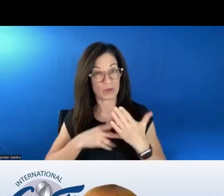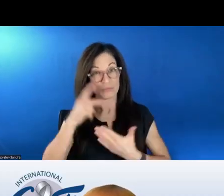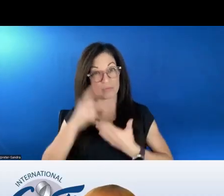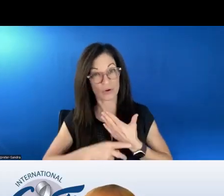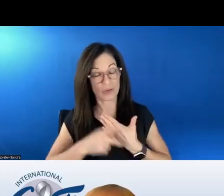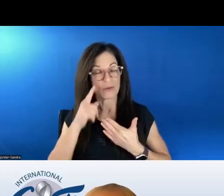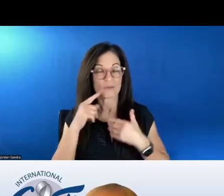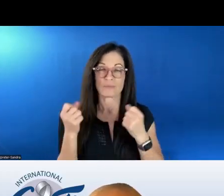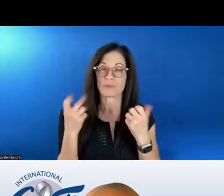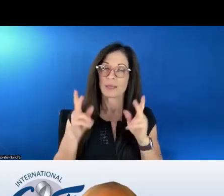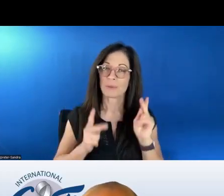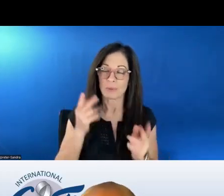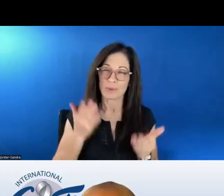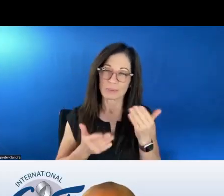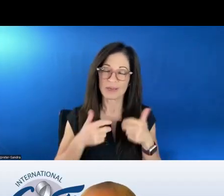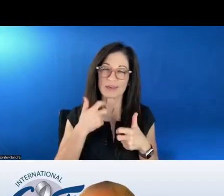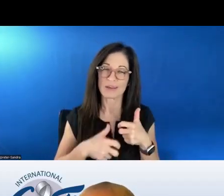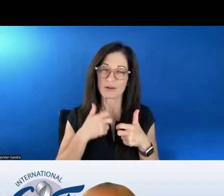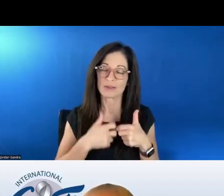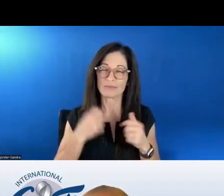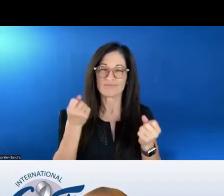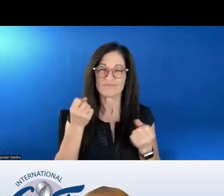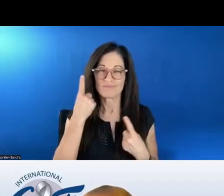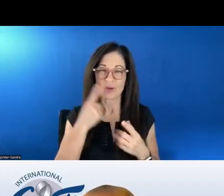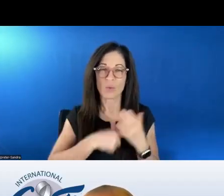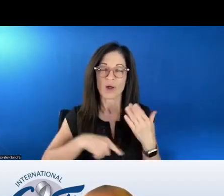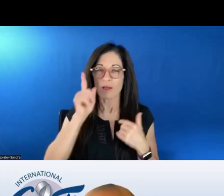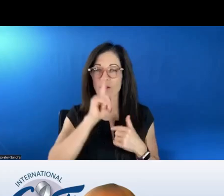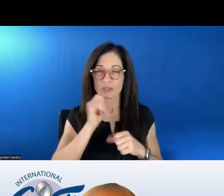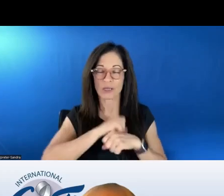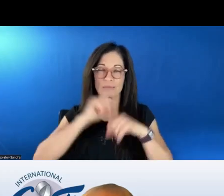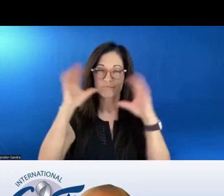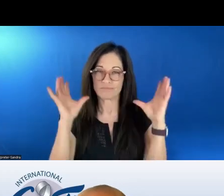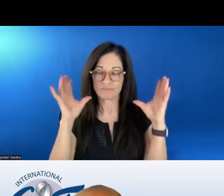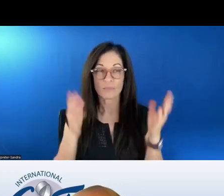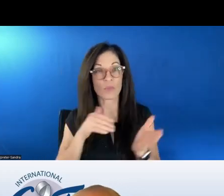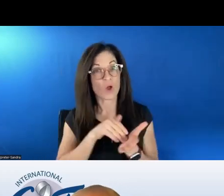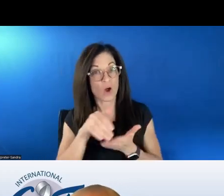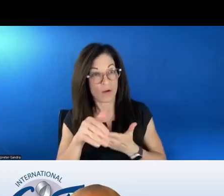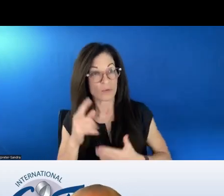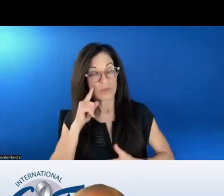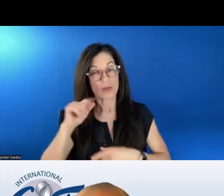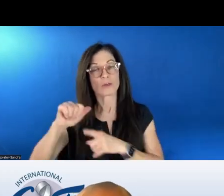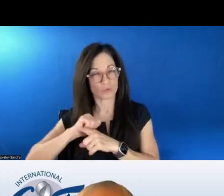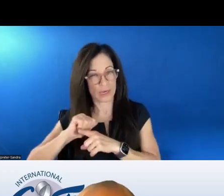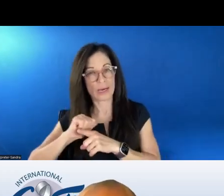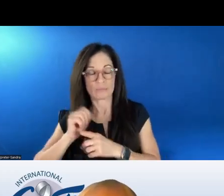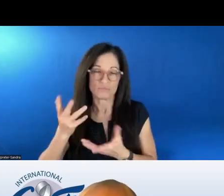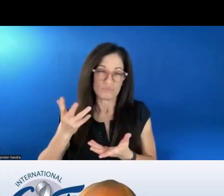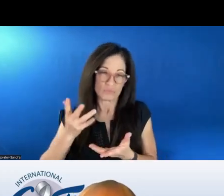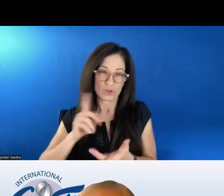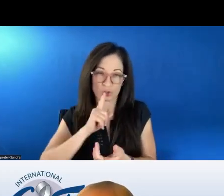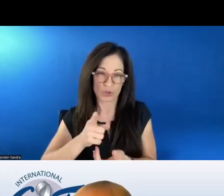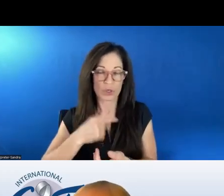for many, it may be difficult to conceptualize what it looks like. Oftentimes we think of the training aspect, which is more